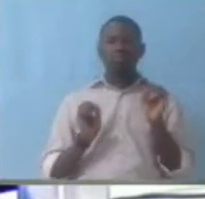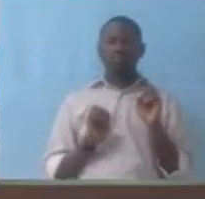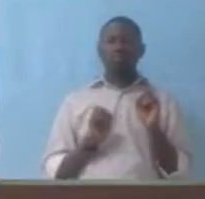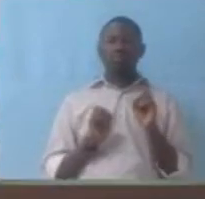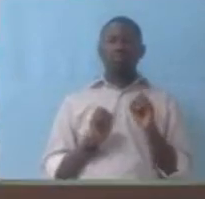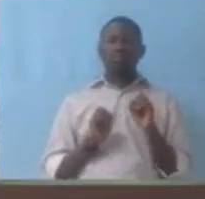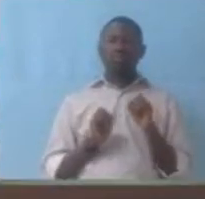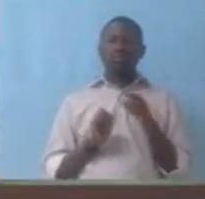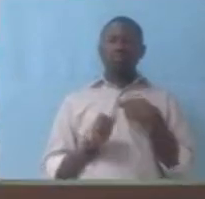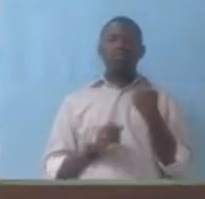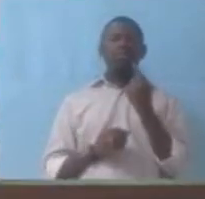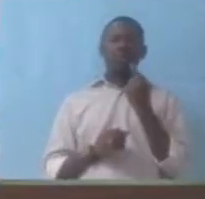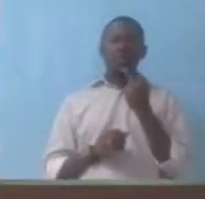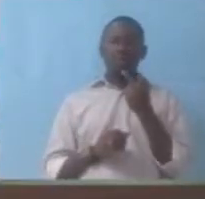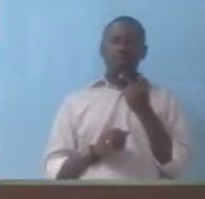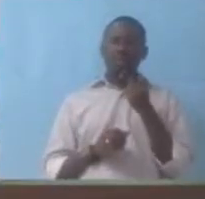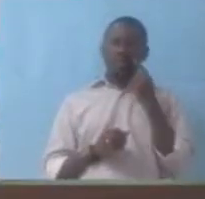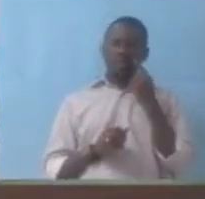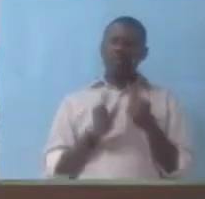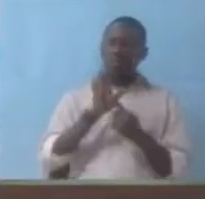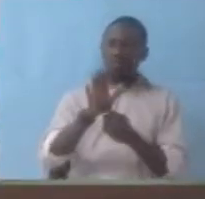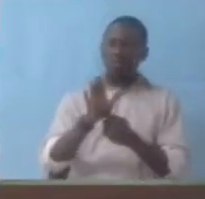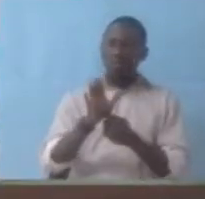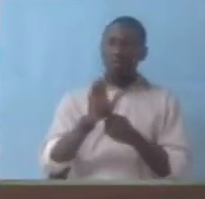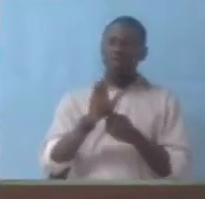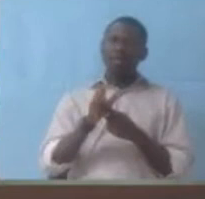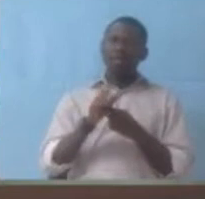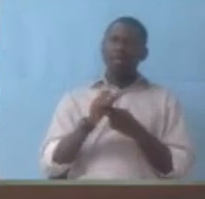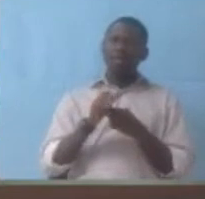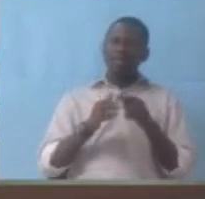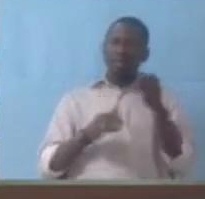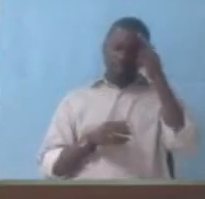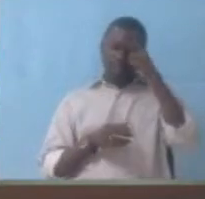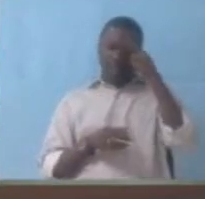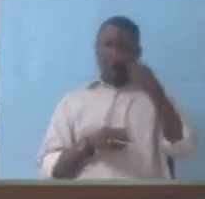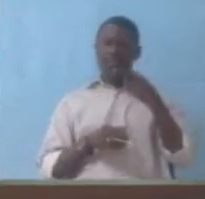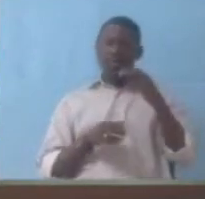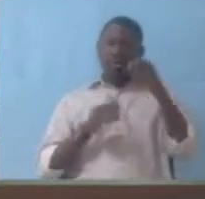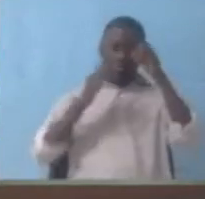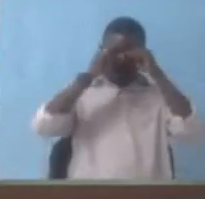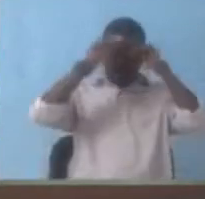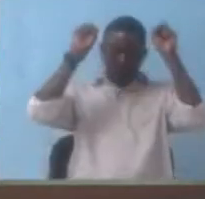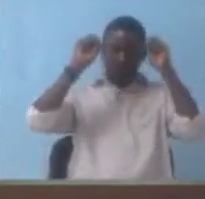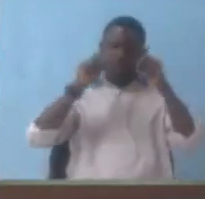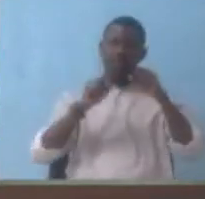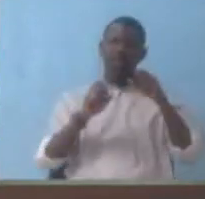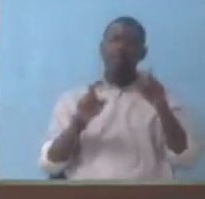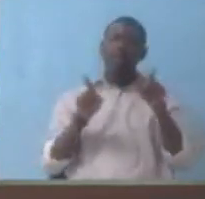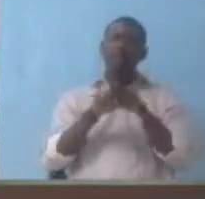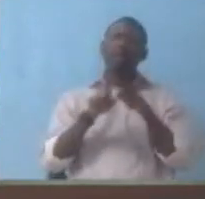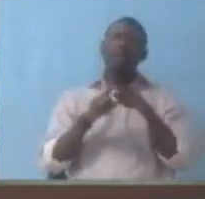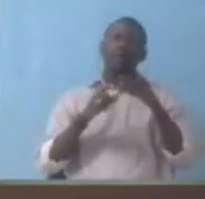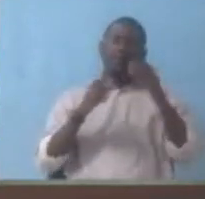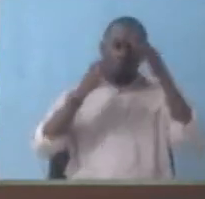decree number one merely set the basis for government by the military. Decree following